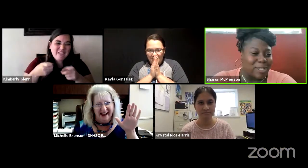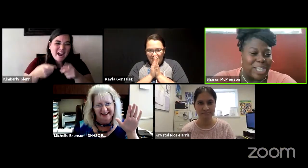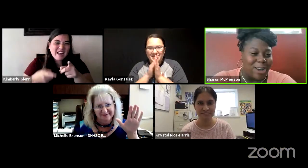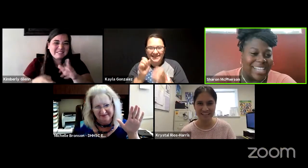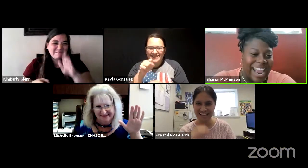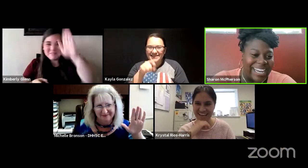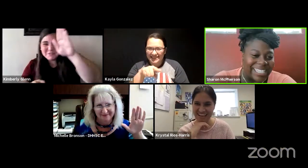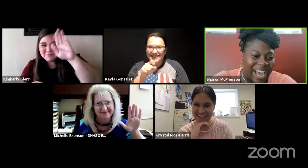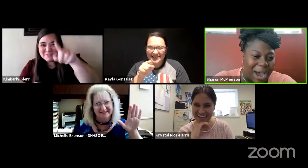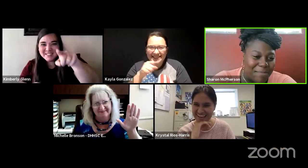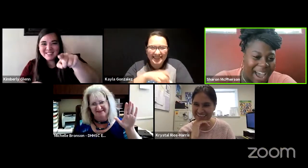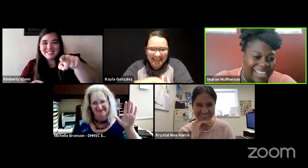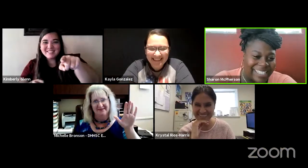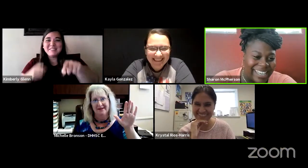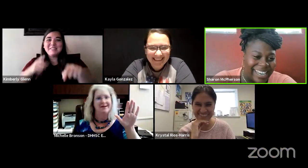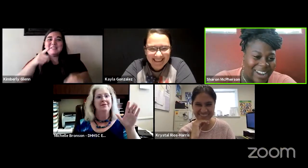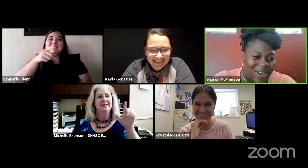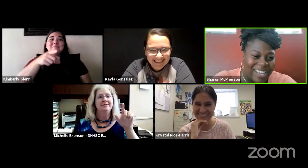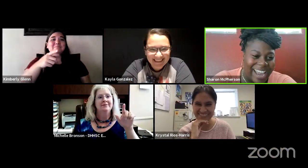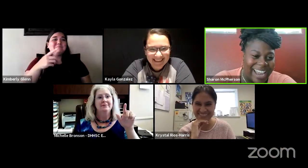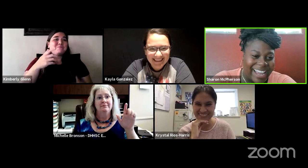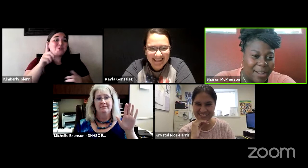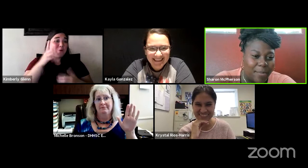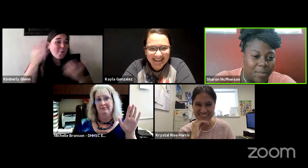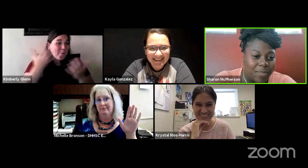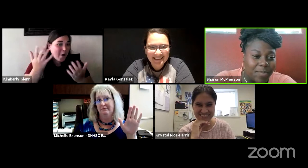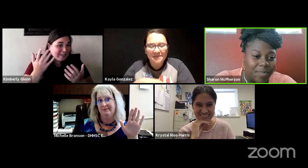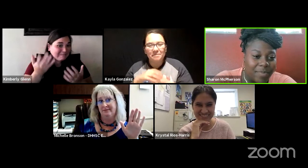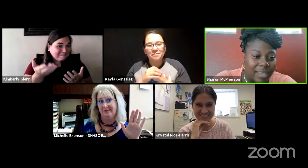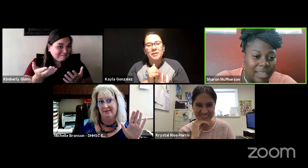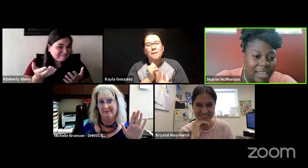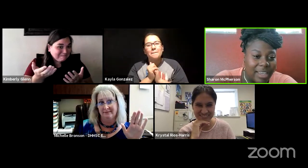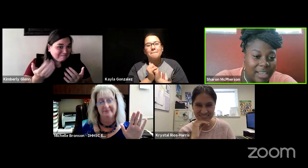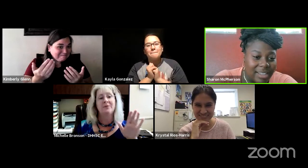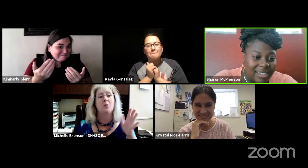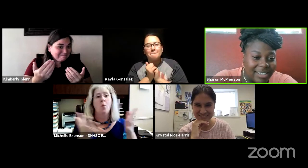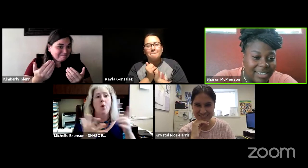I see Michelle's hand is up. I see it. Okay.